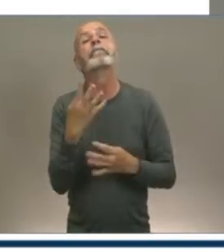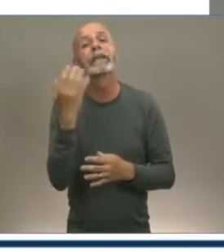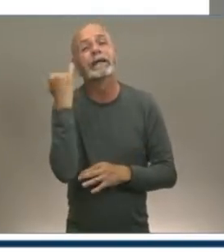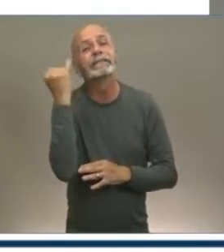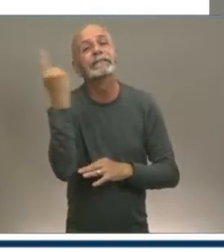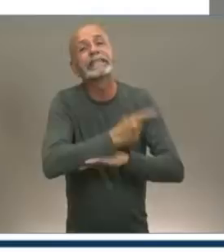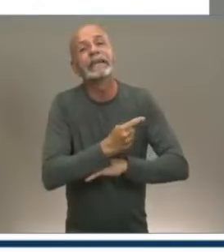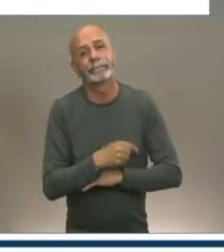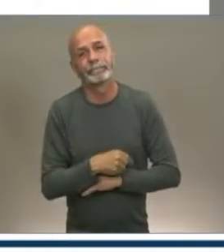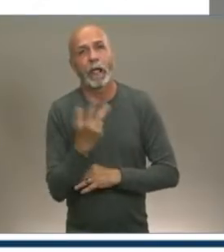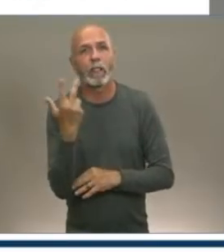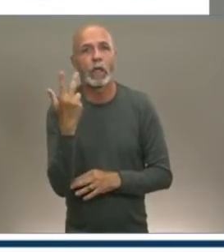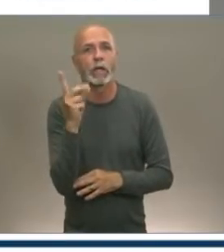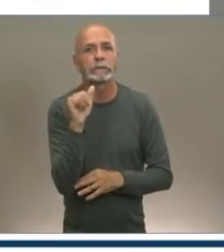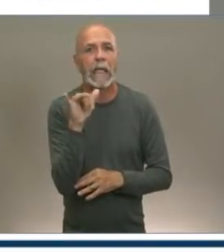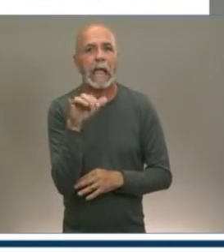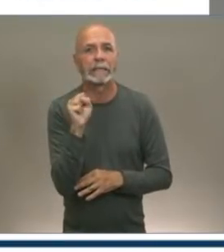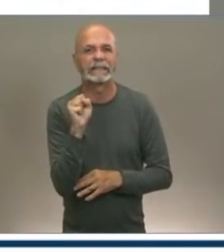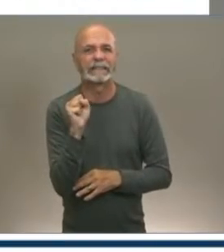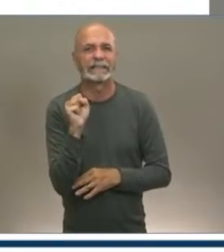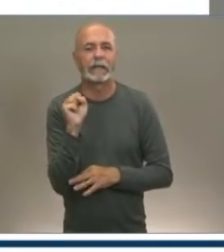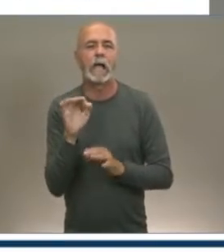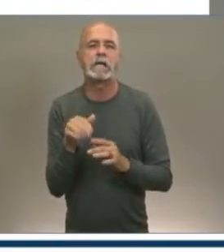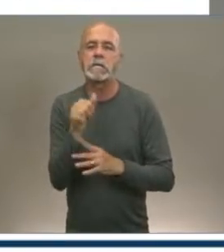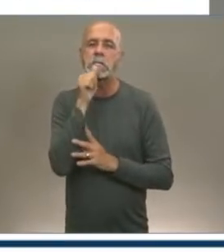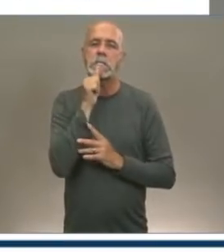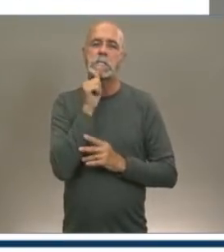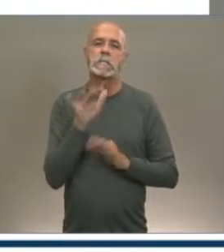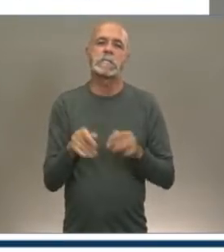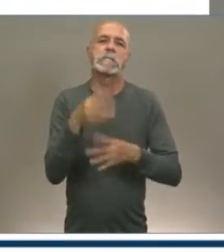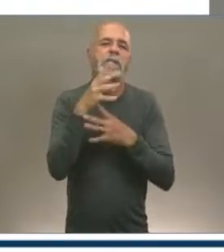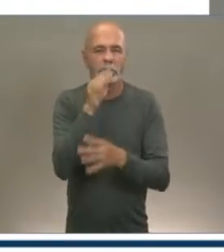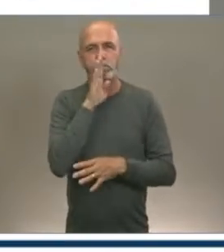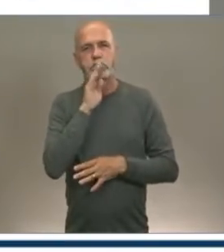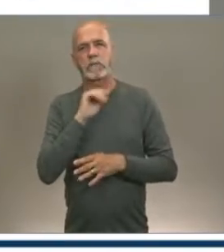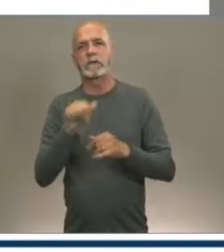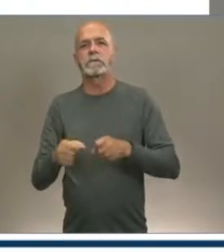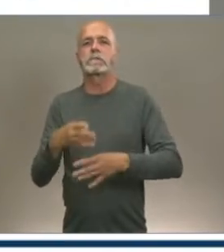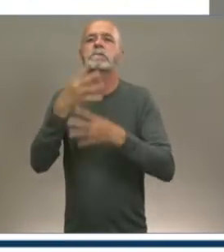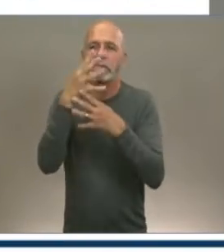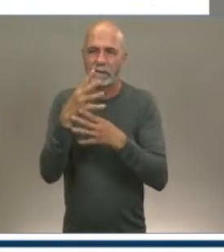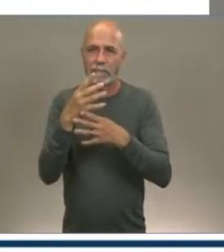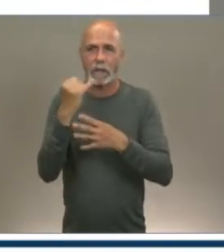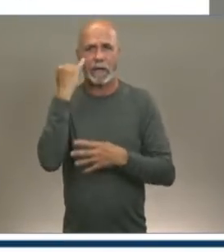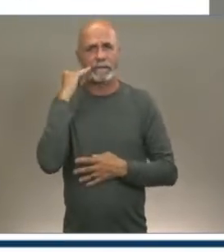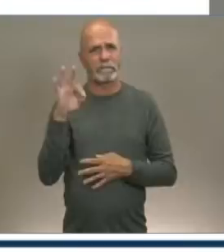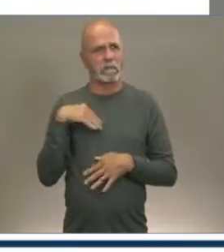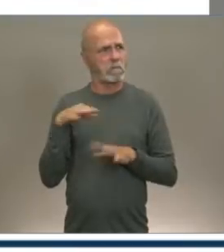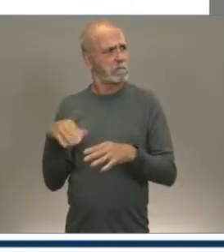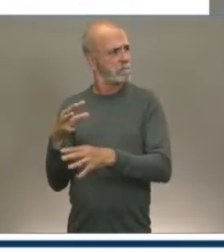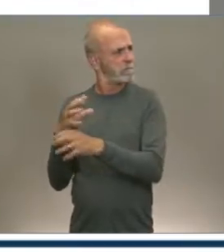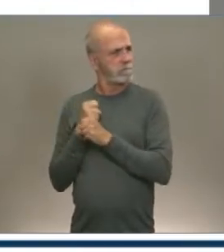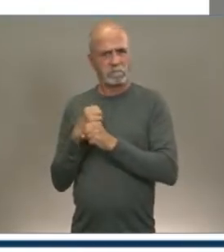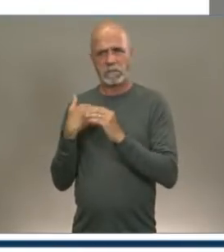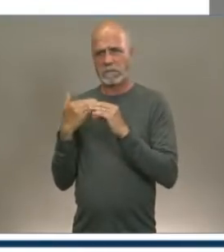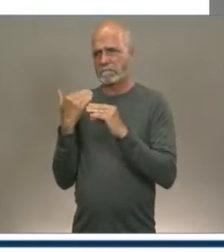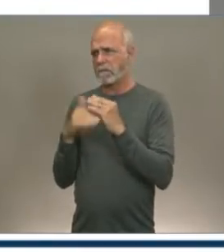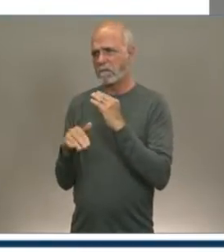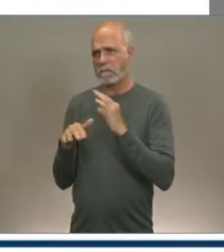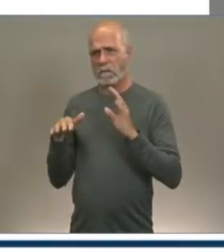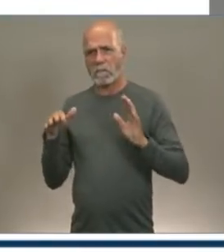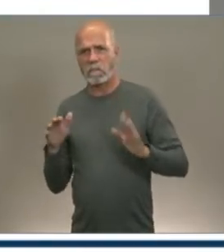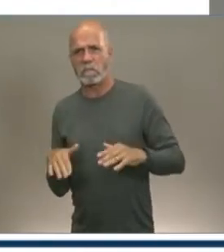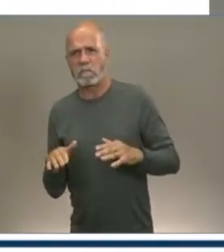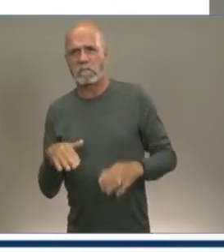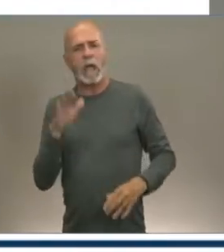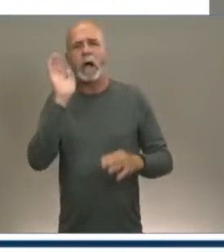other people were there. The other message is though, if you haven't gotten your email notification to move your appointment up, do not go on the